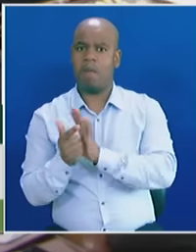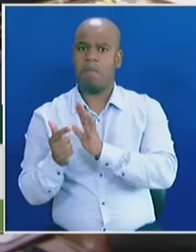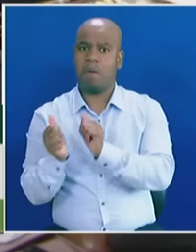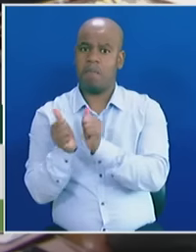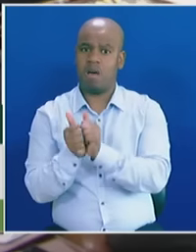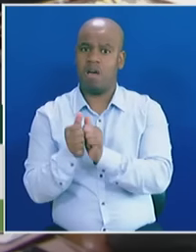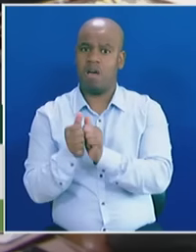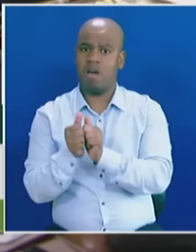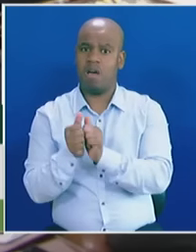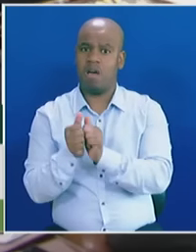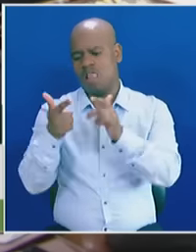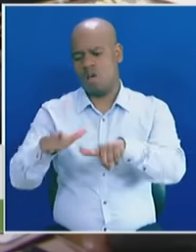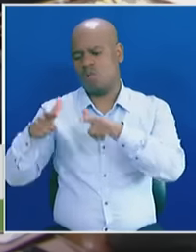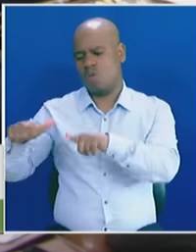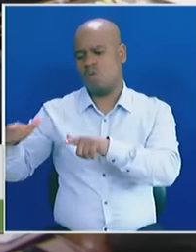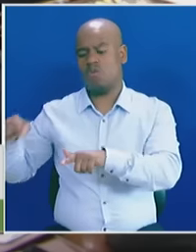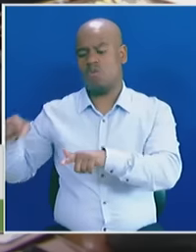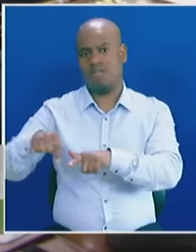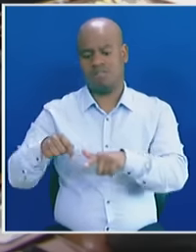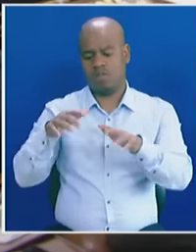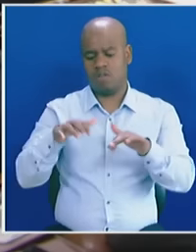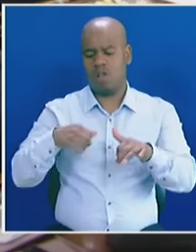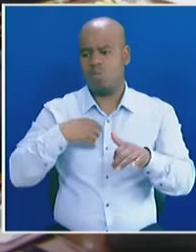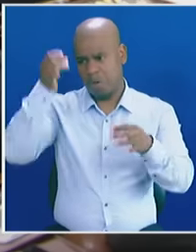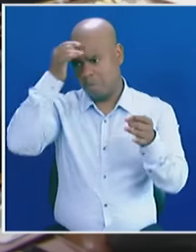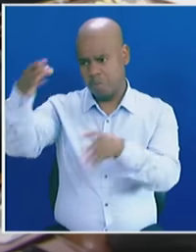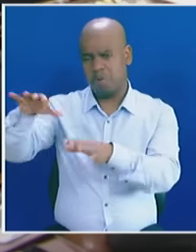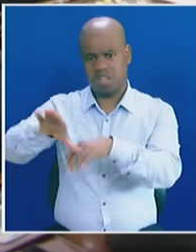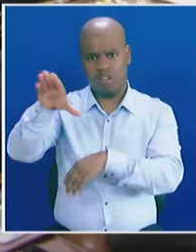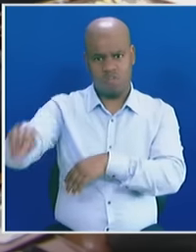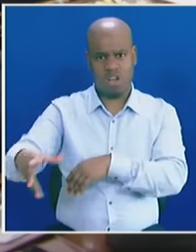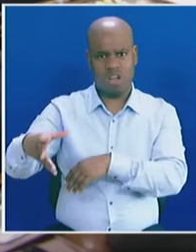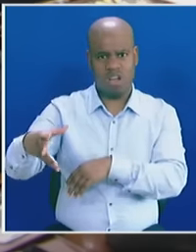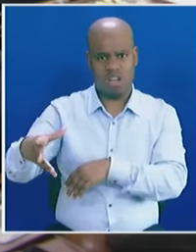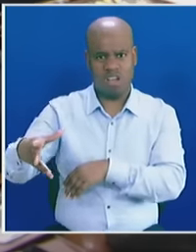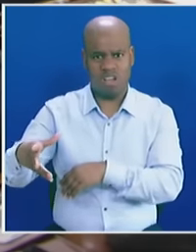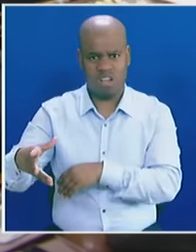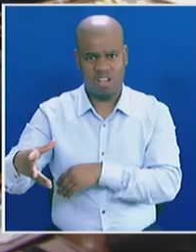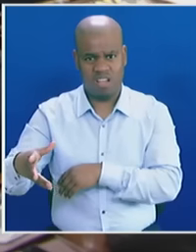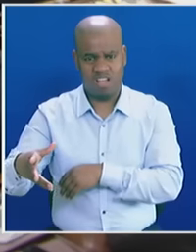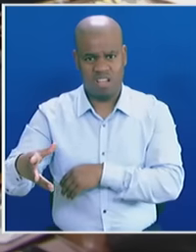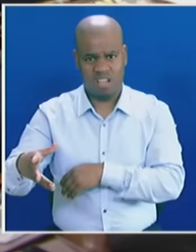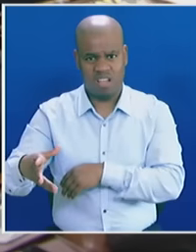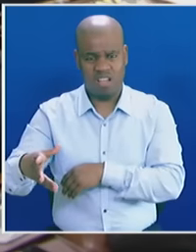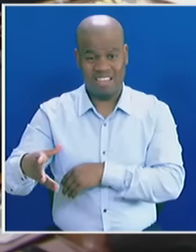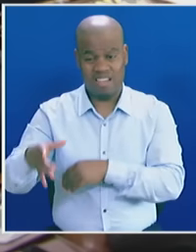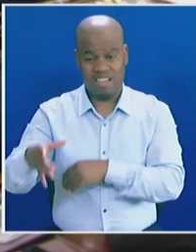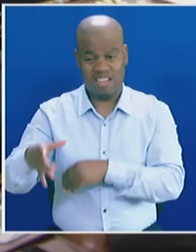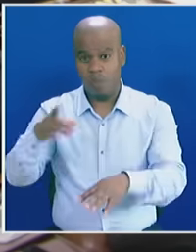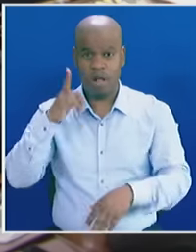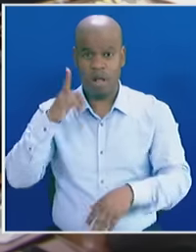not, that is misleading the country, that the president is destroying